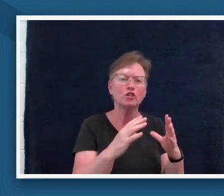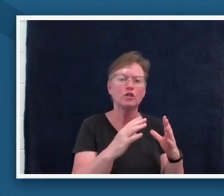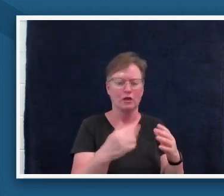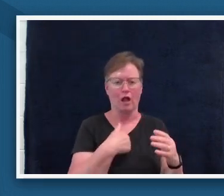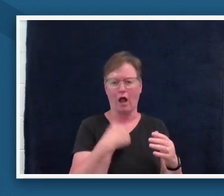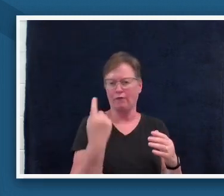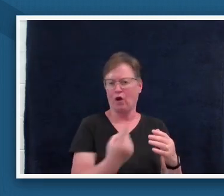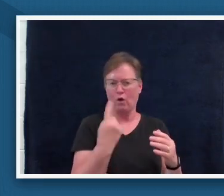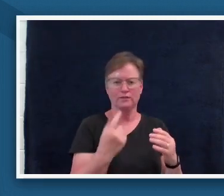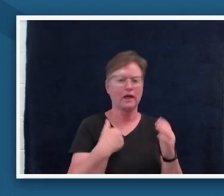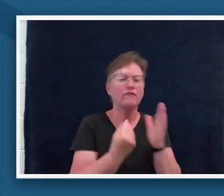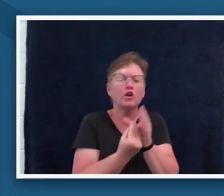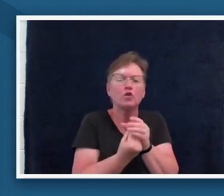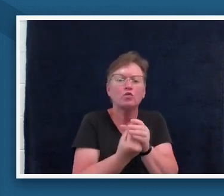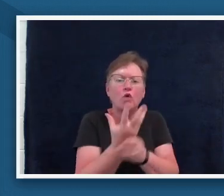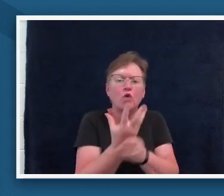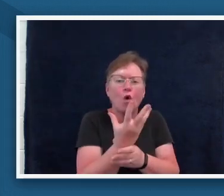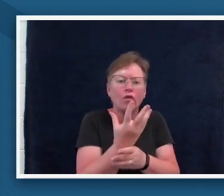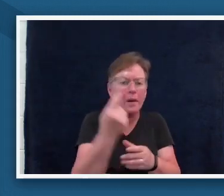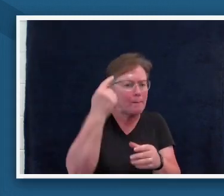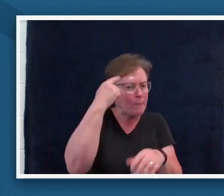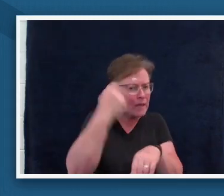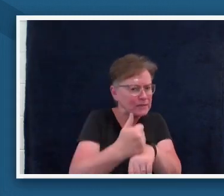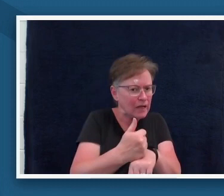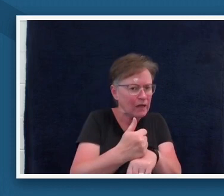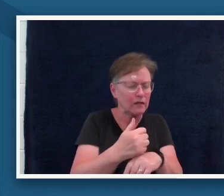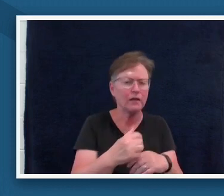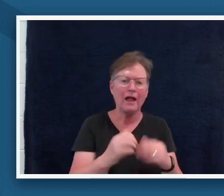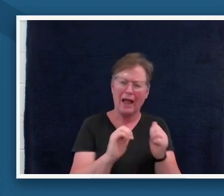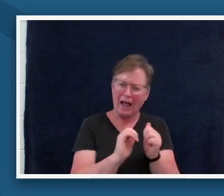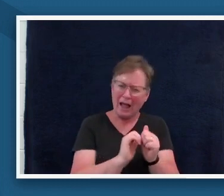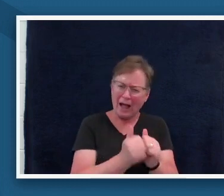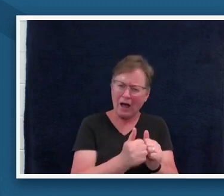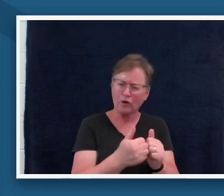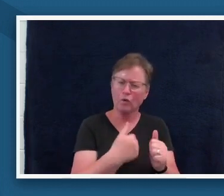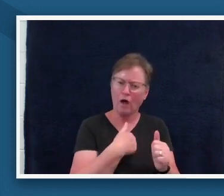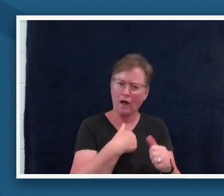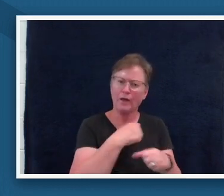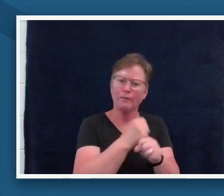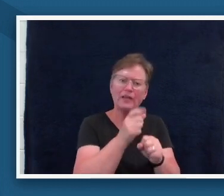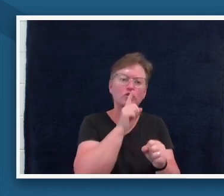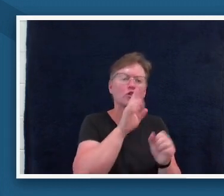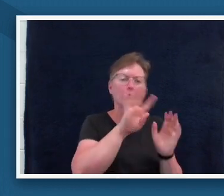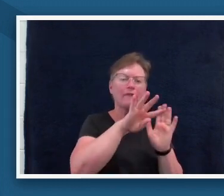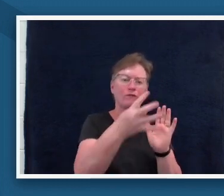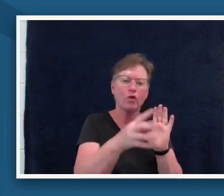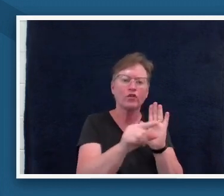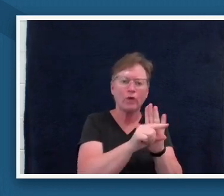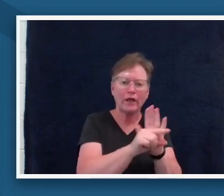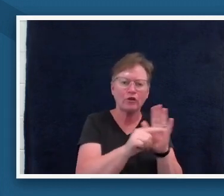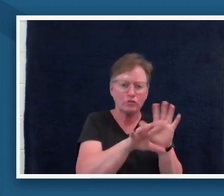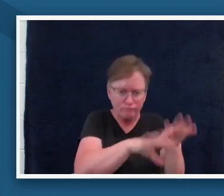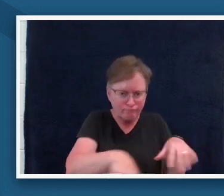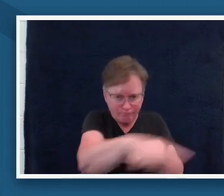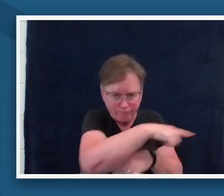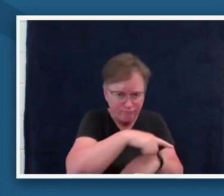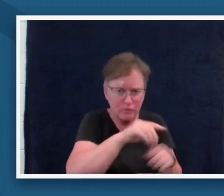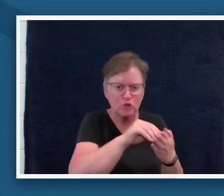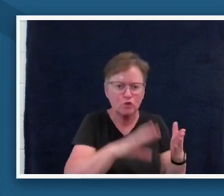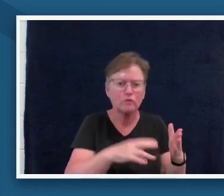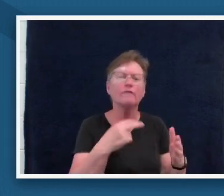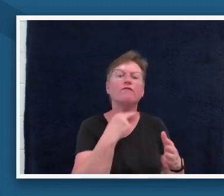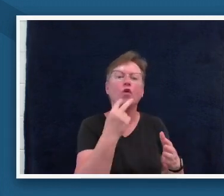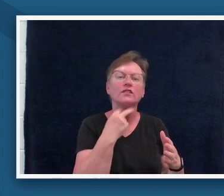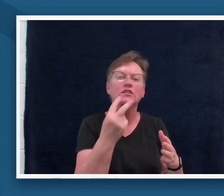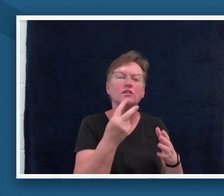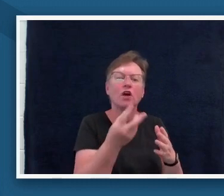grow, especially in this area, right? How can I make sure that my fourth graders' voices are being amplified?